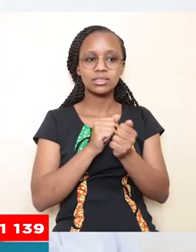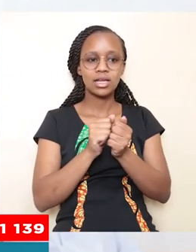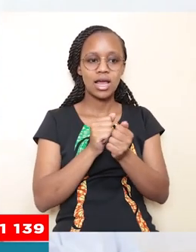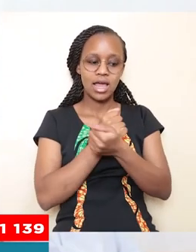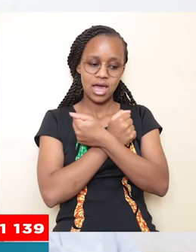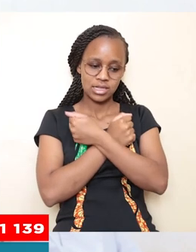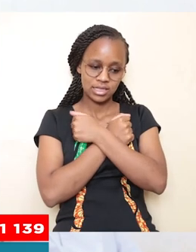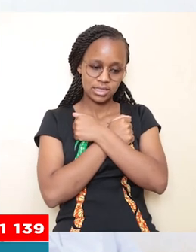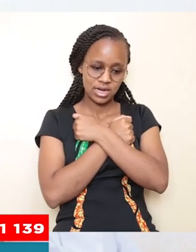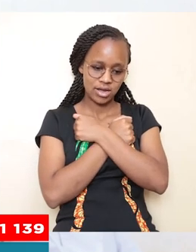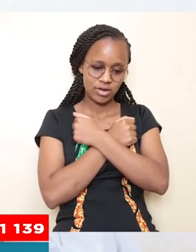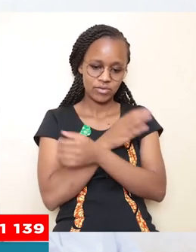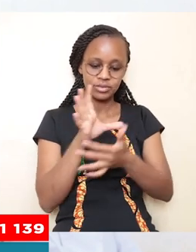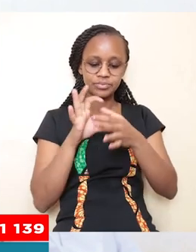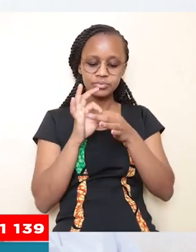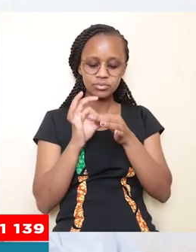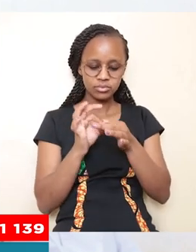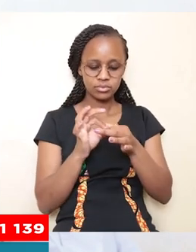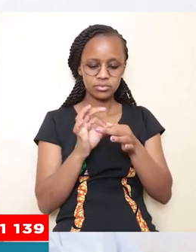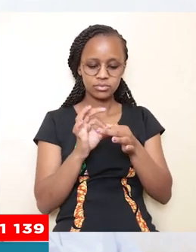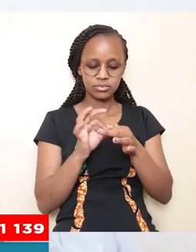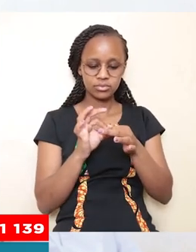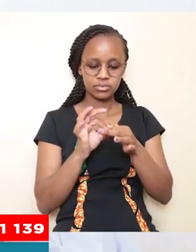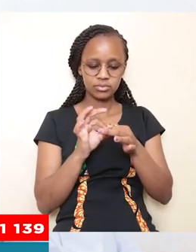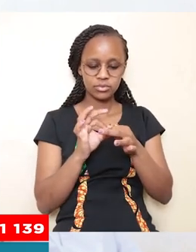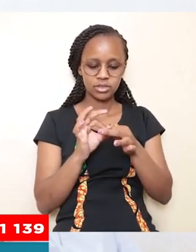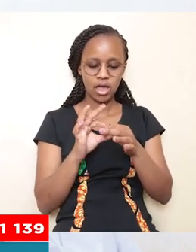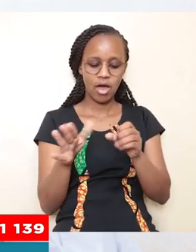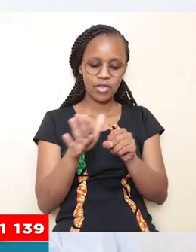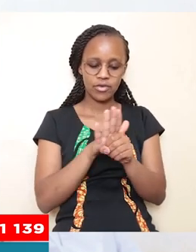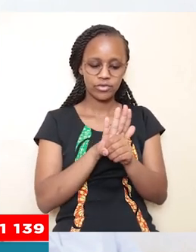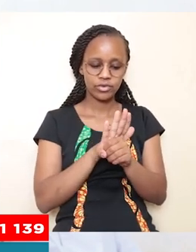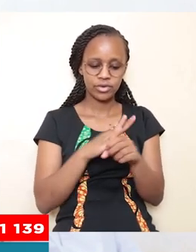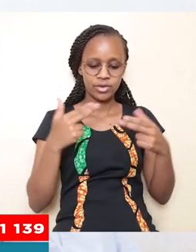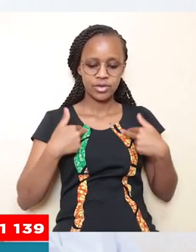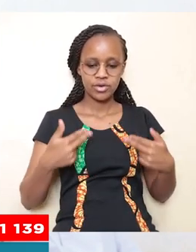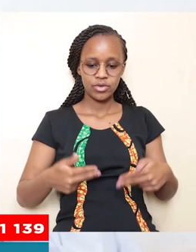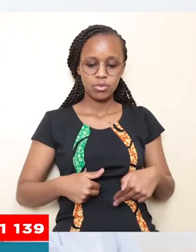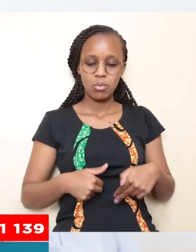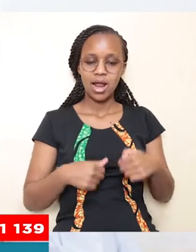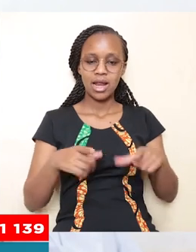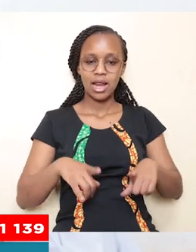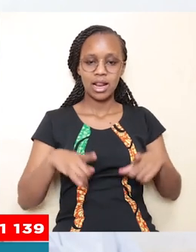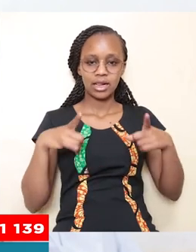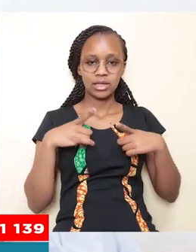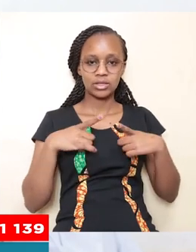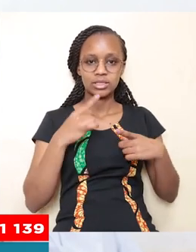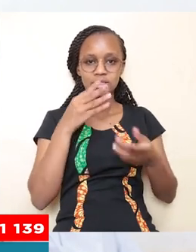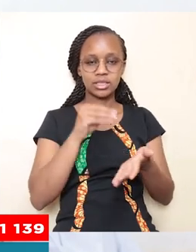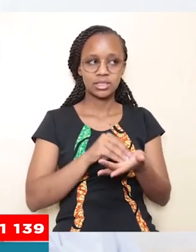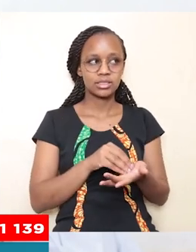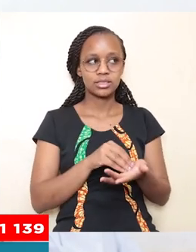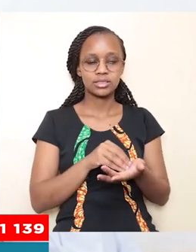love, unity, and the entire human existence. We can say that